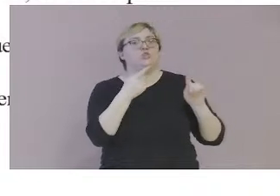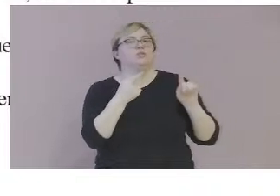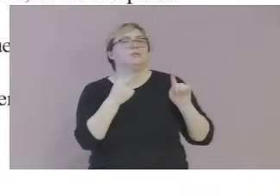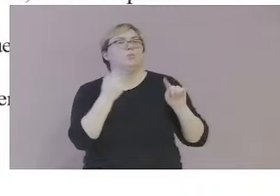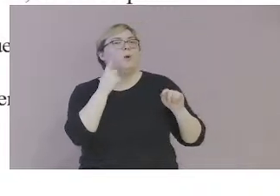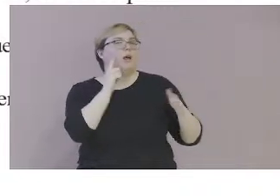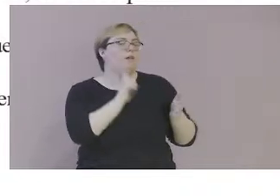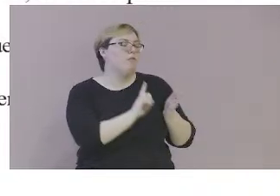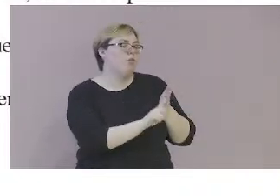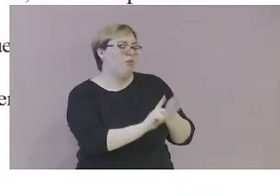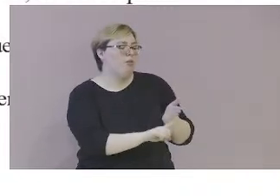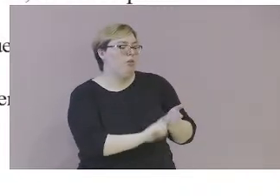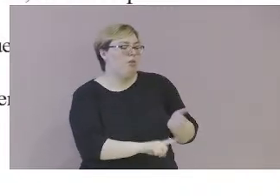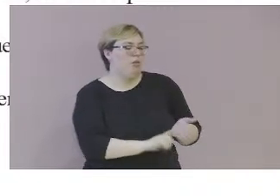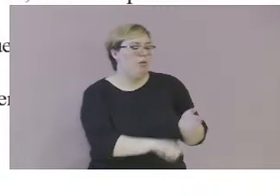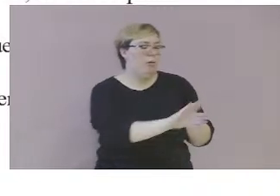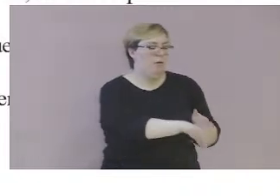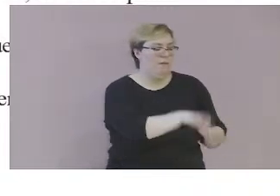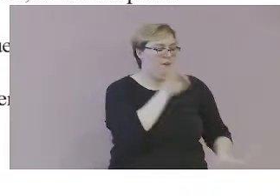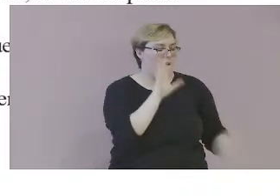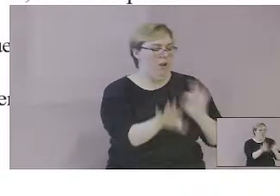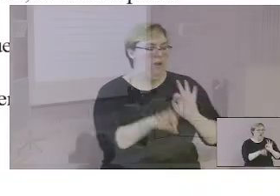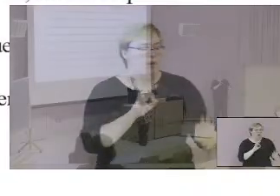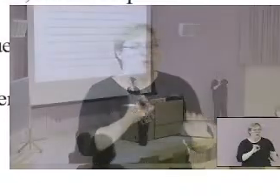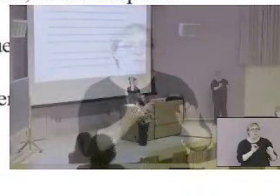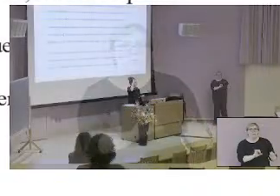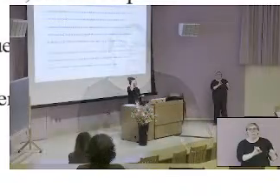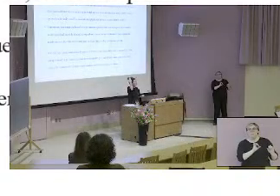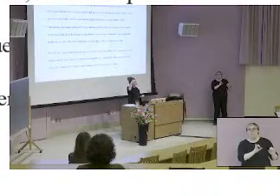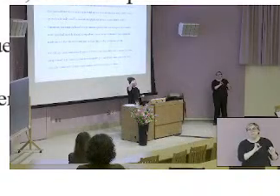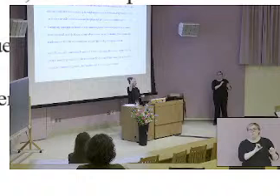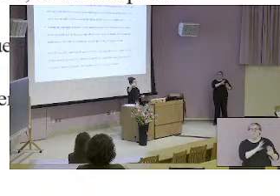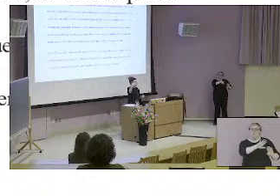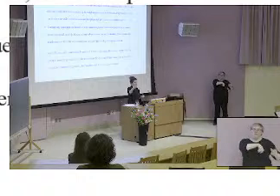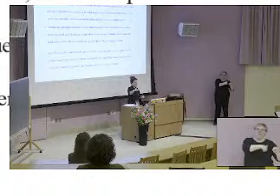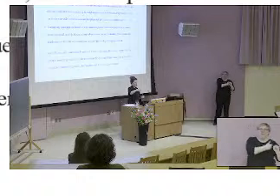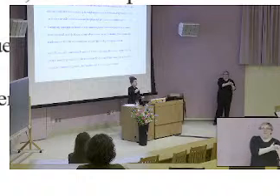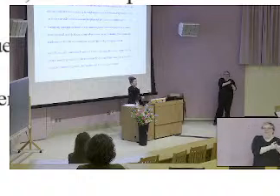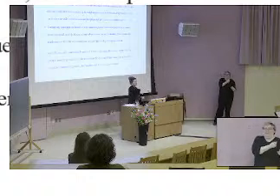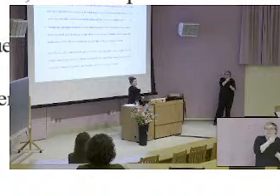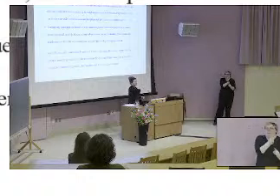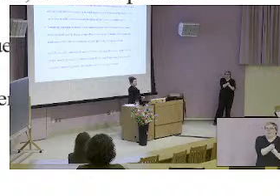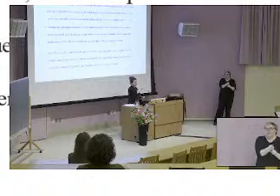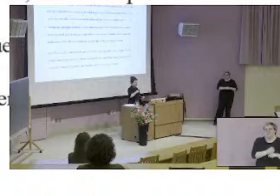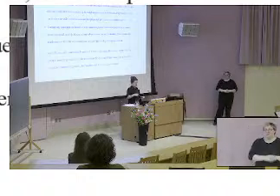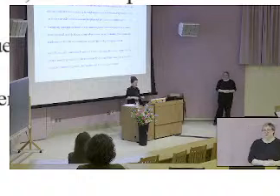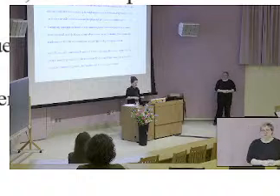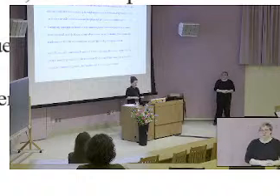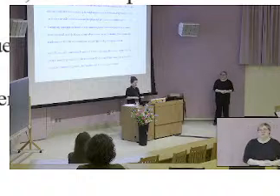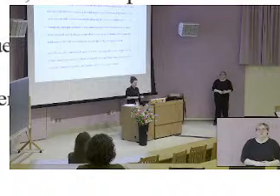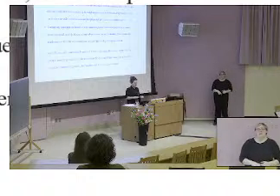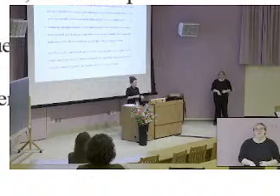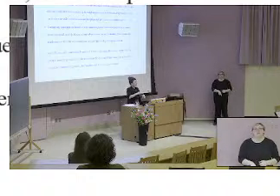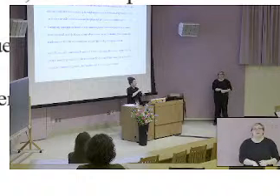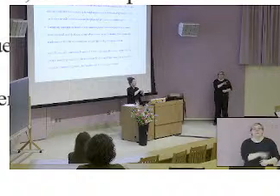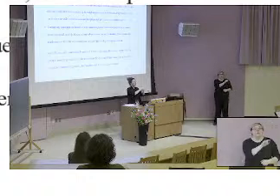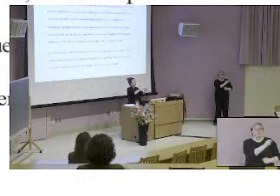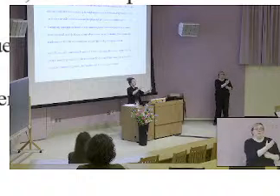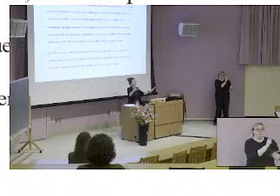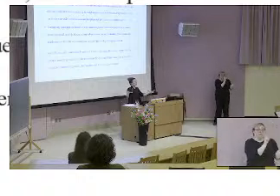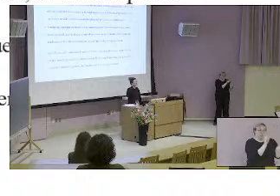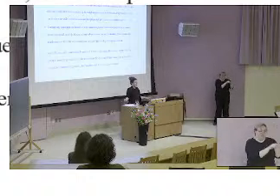consensus, especially in the 2015 version. So the 2015 revised version, revised from the community complaints that